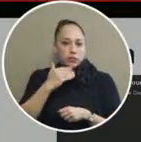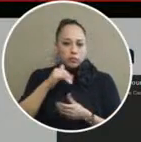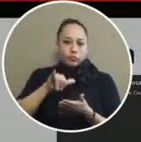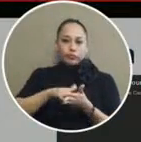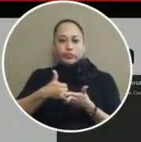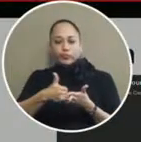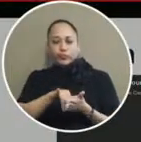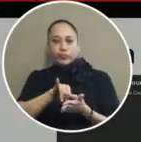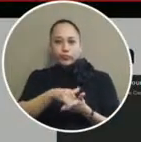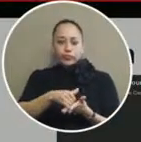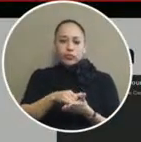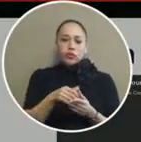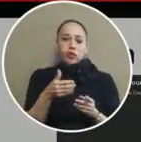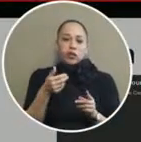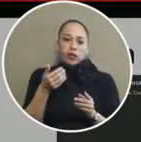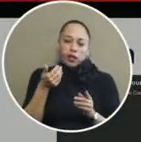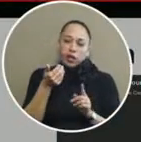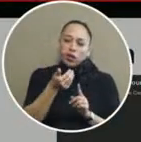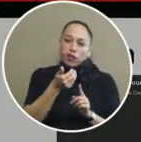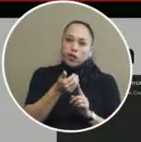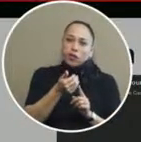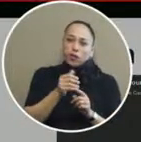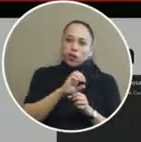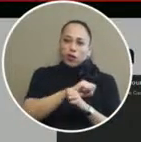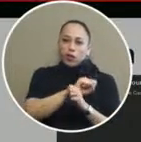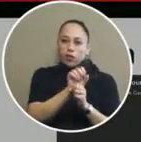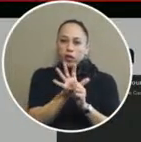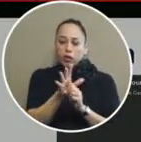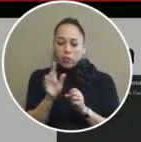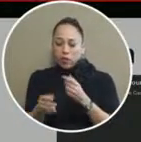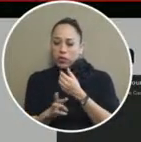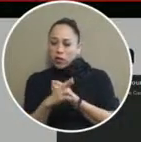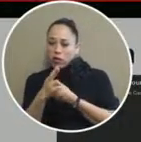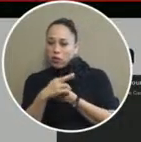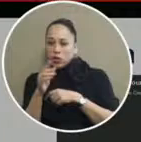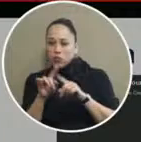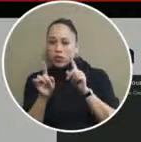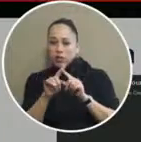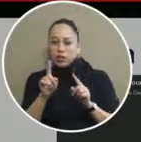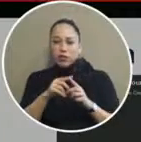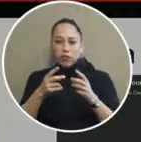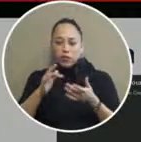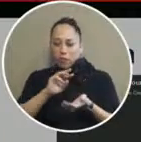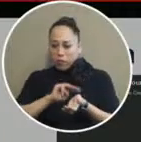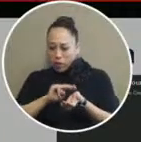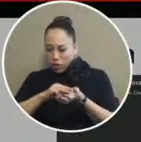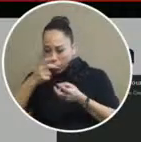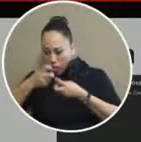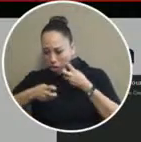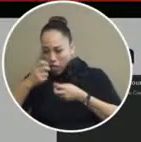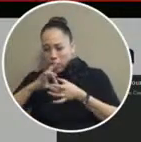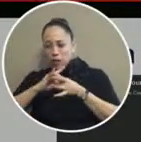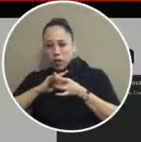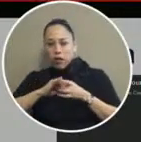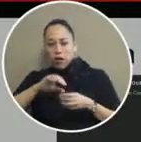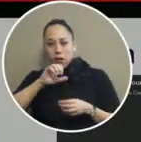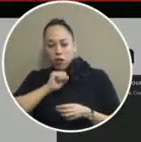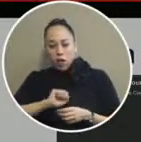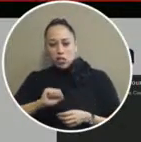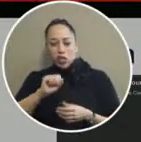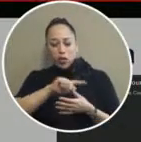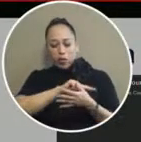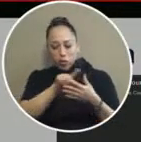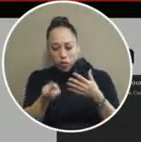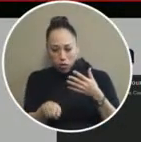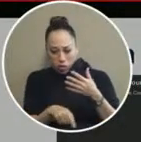risk of contacting COVID-19, but also increase the risk of complications regardless of age. Those factors